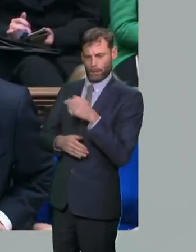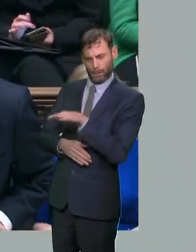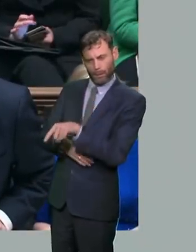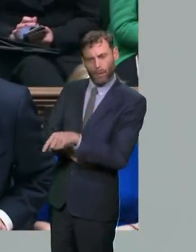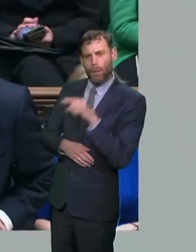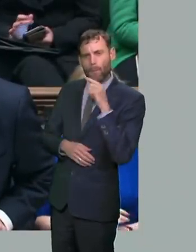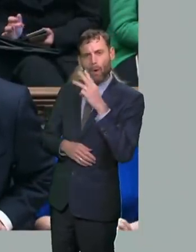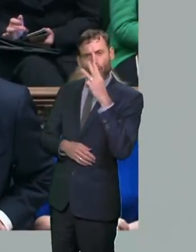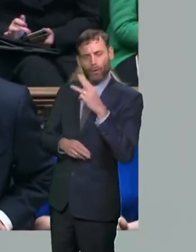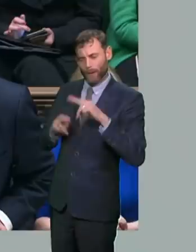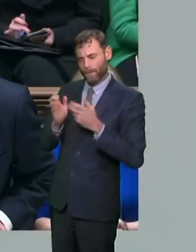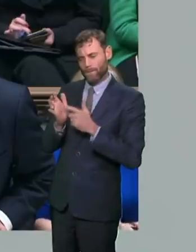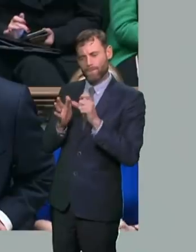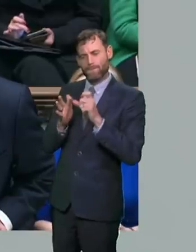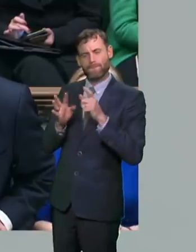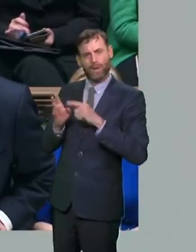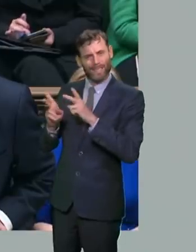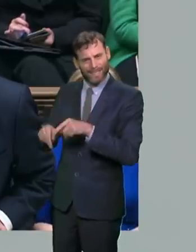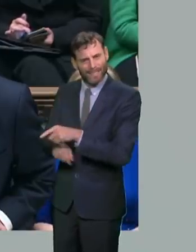death. And what we want to do